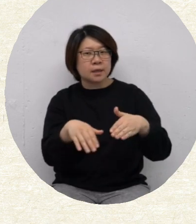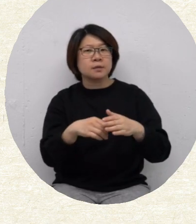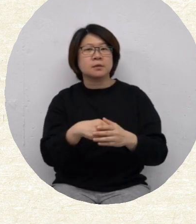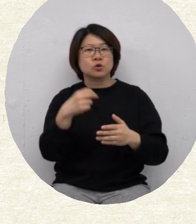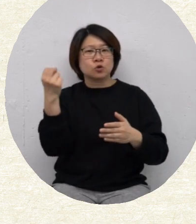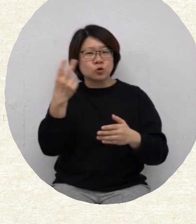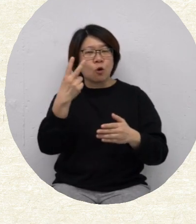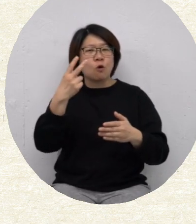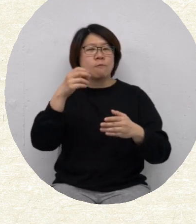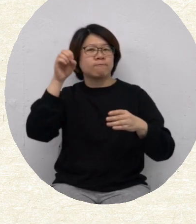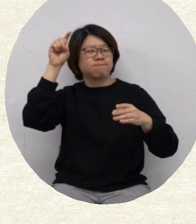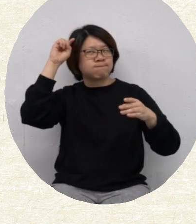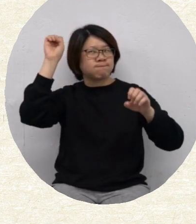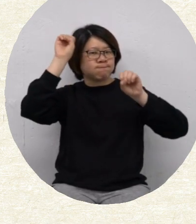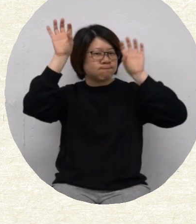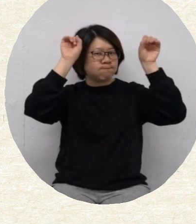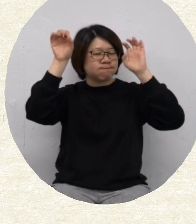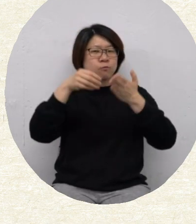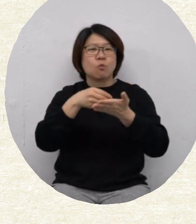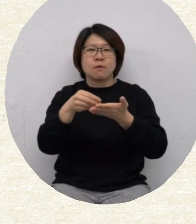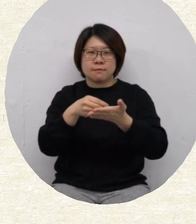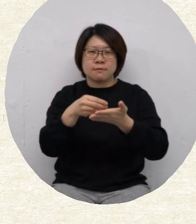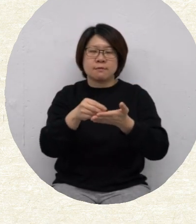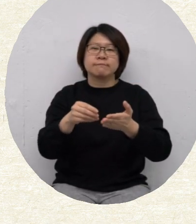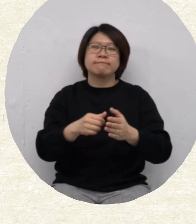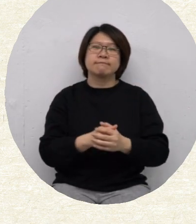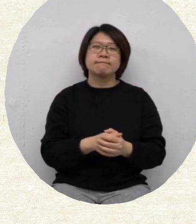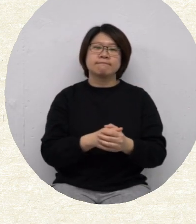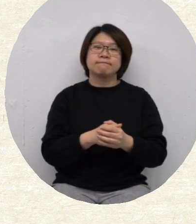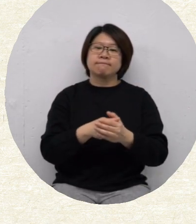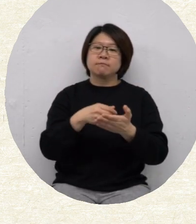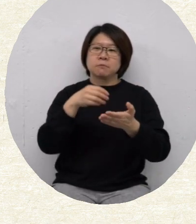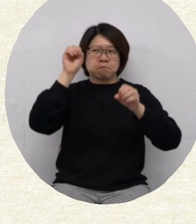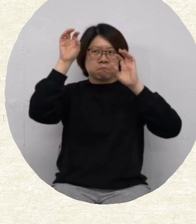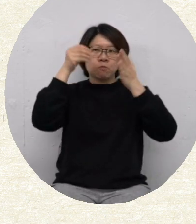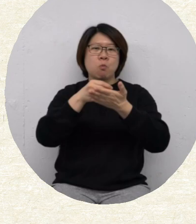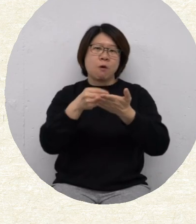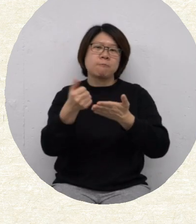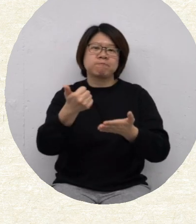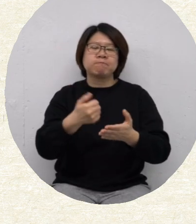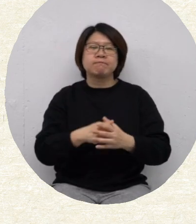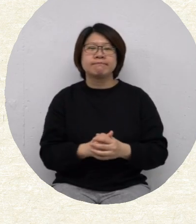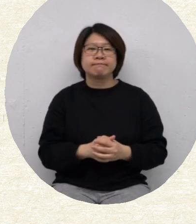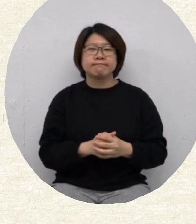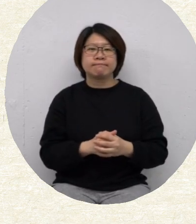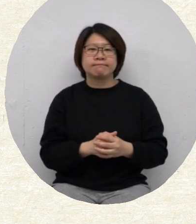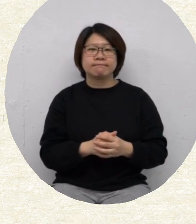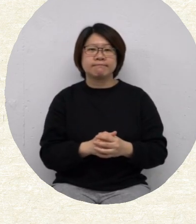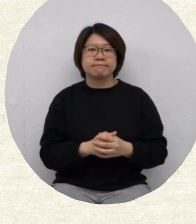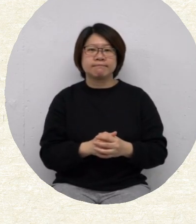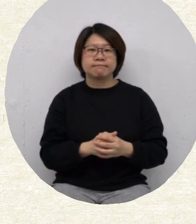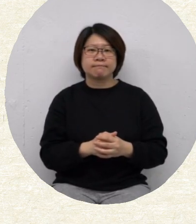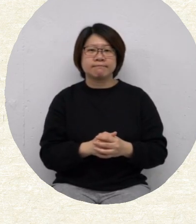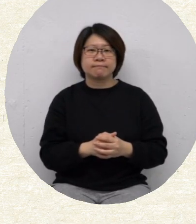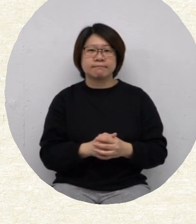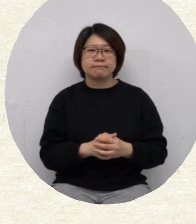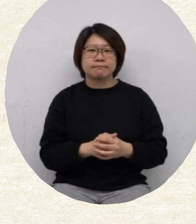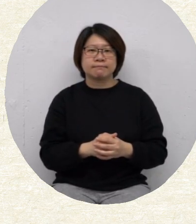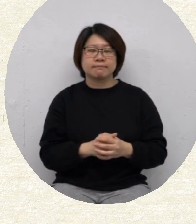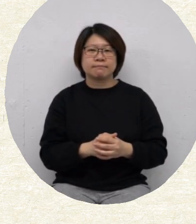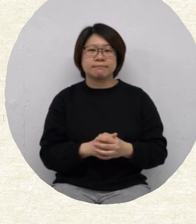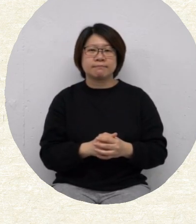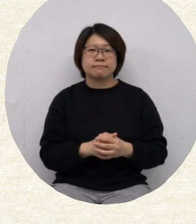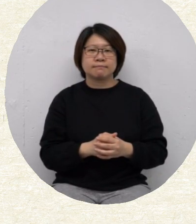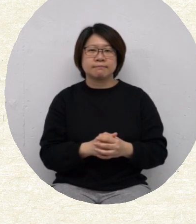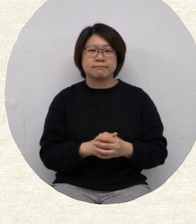were reprinted or reproduced and translated into different languages, influencing cultures in other parts of the world.